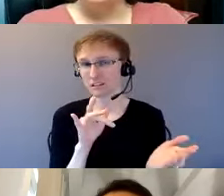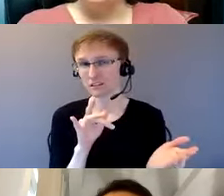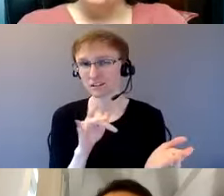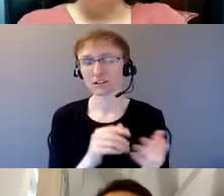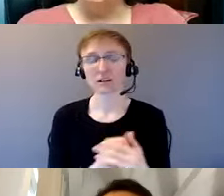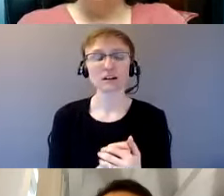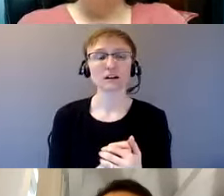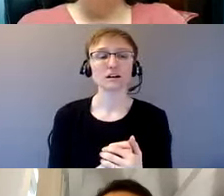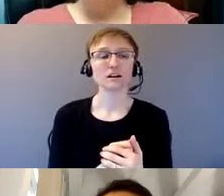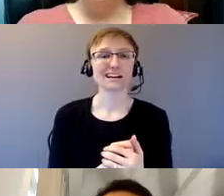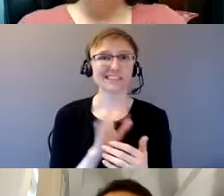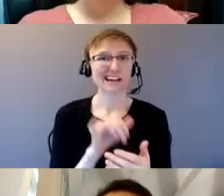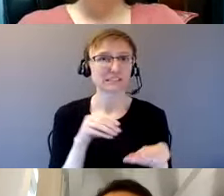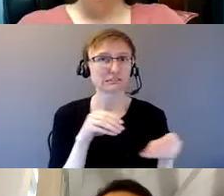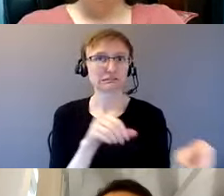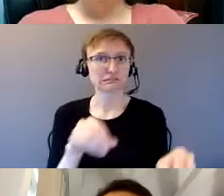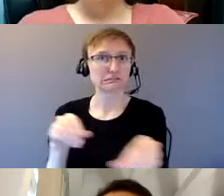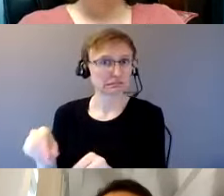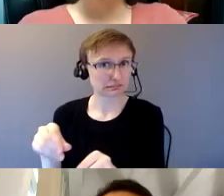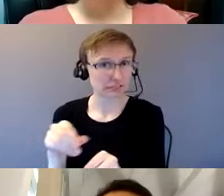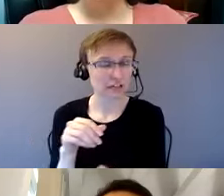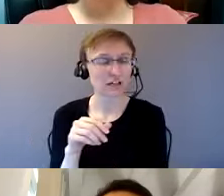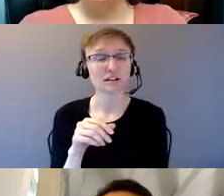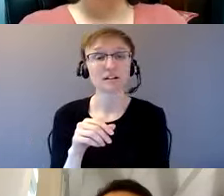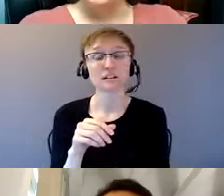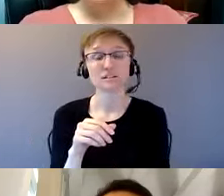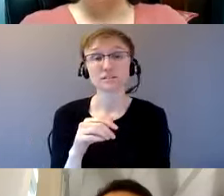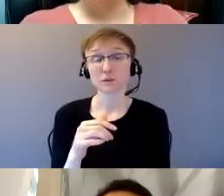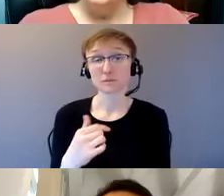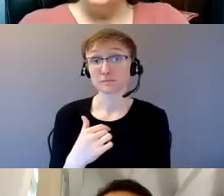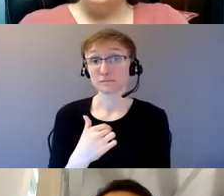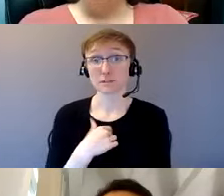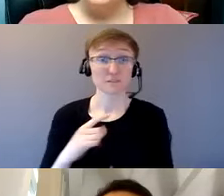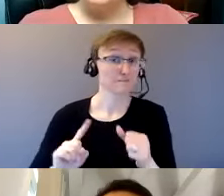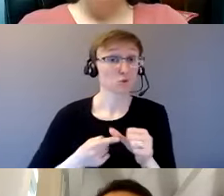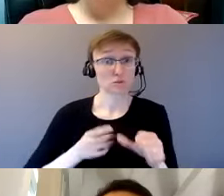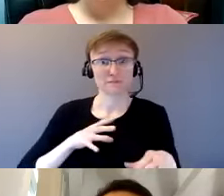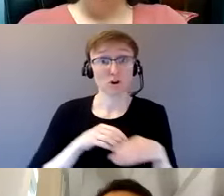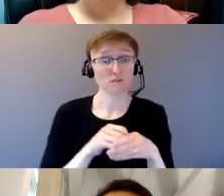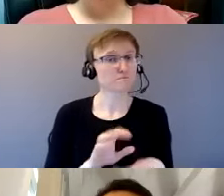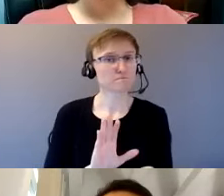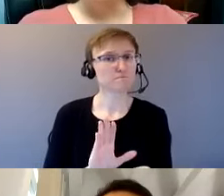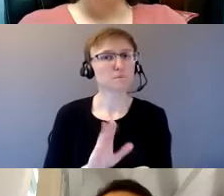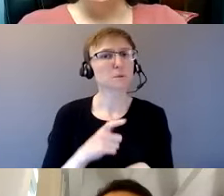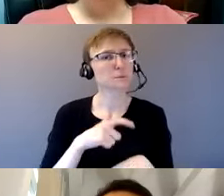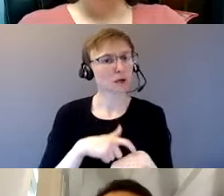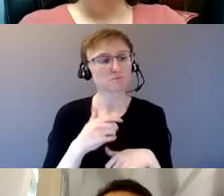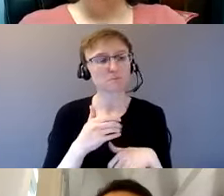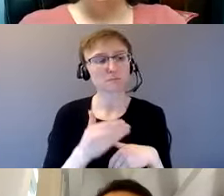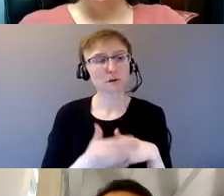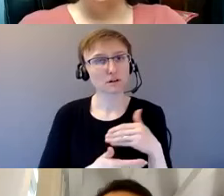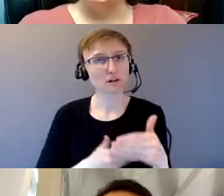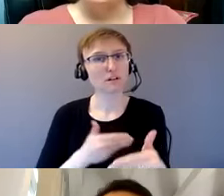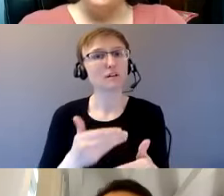that my stage would be much later in the interaction. I would certainly be wanting to see